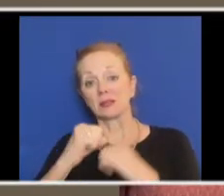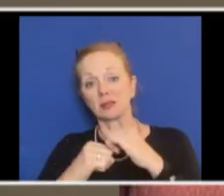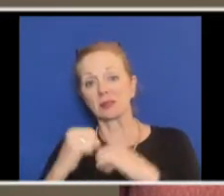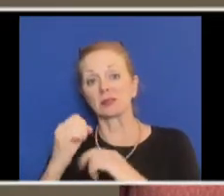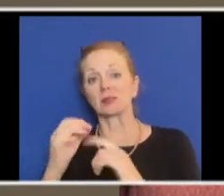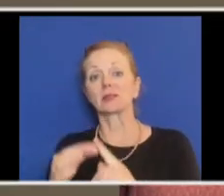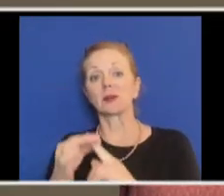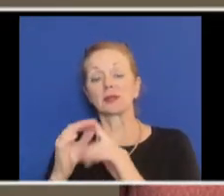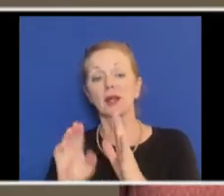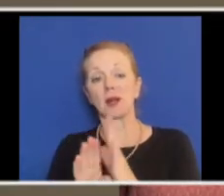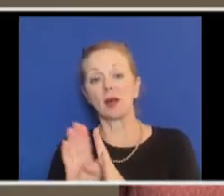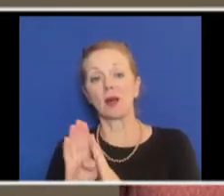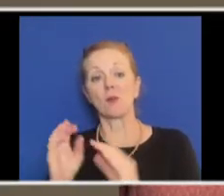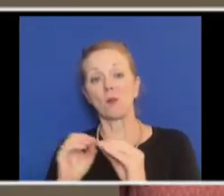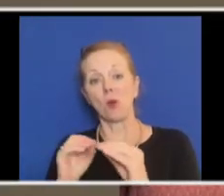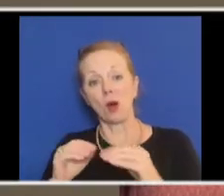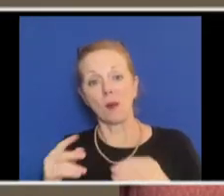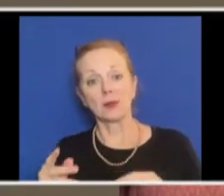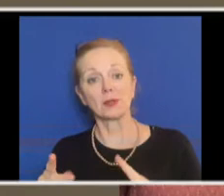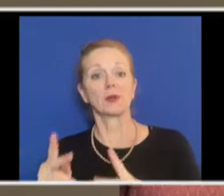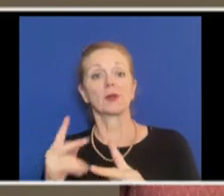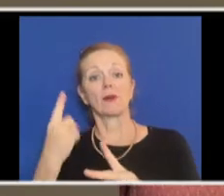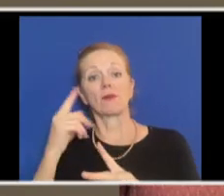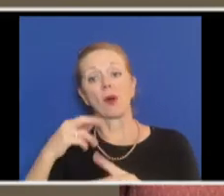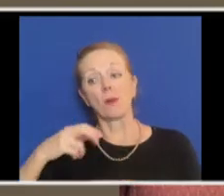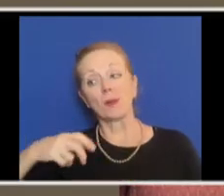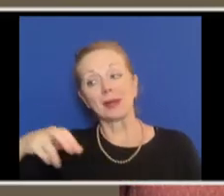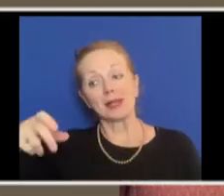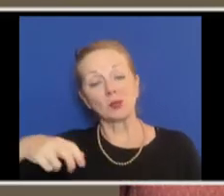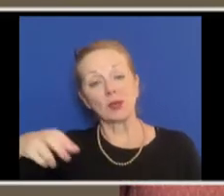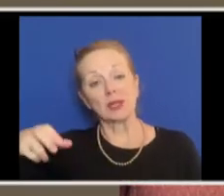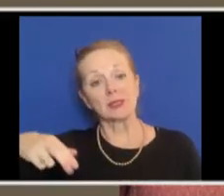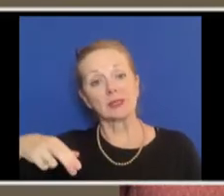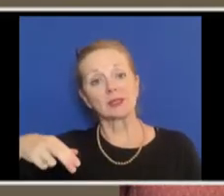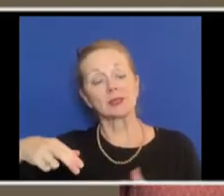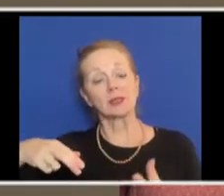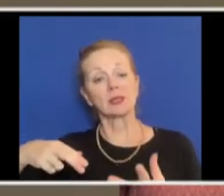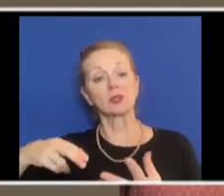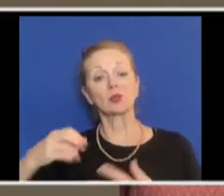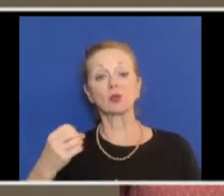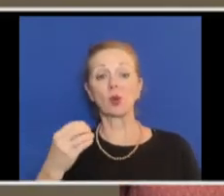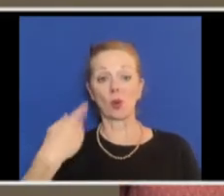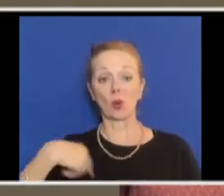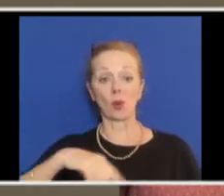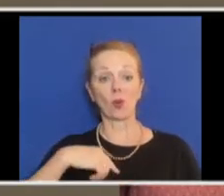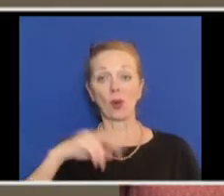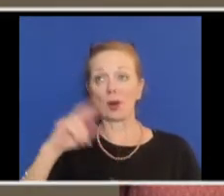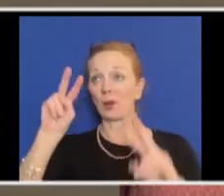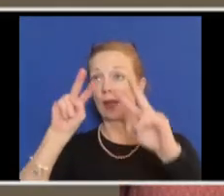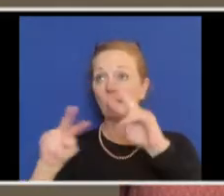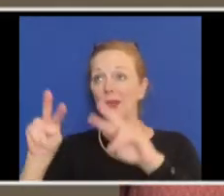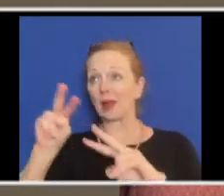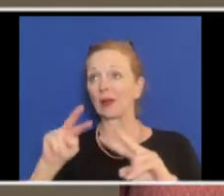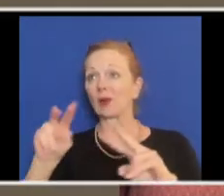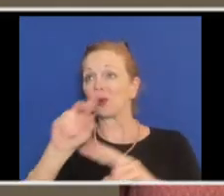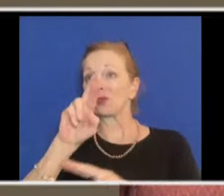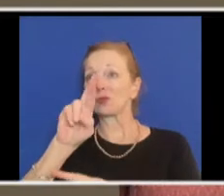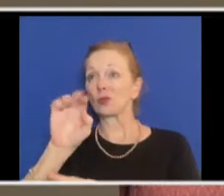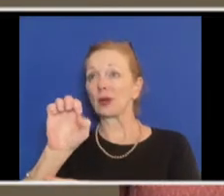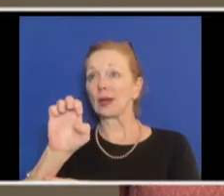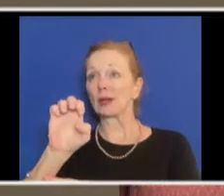creating more opportunities for pedestrians so we have to look at every rezoning petition